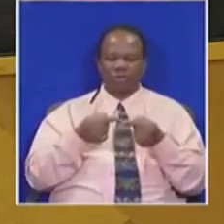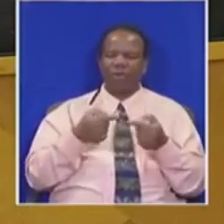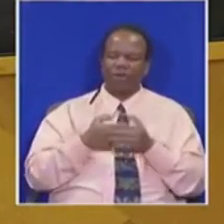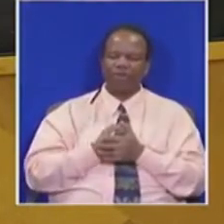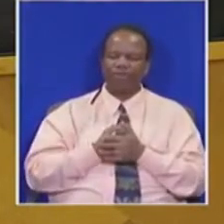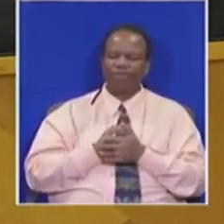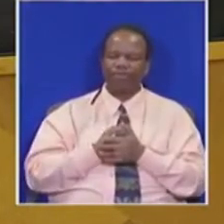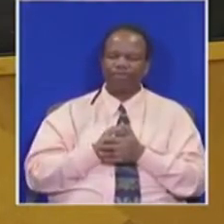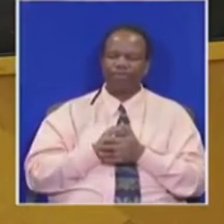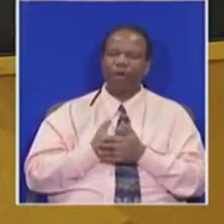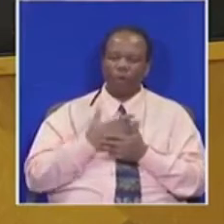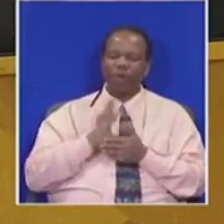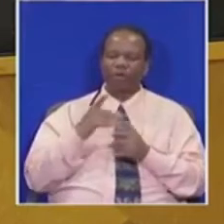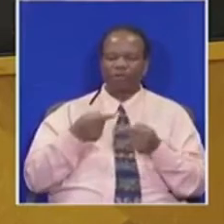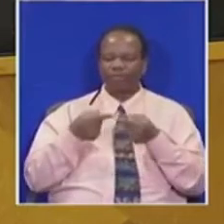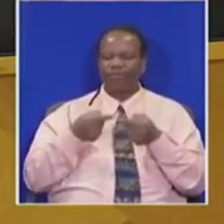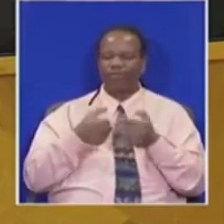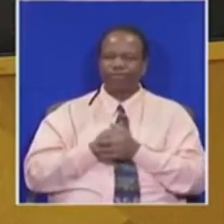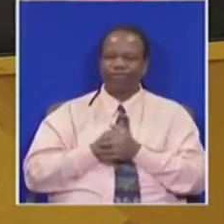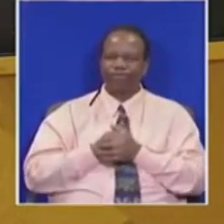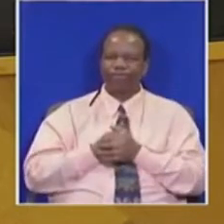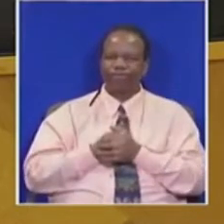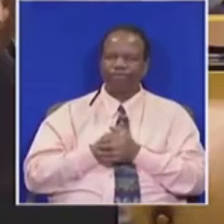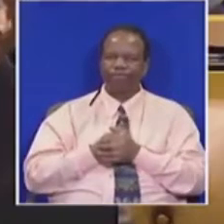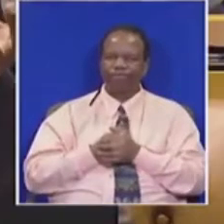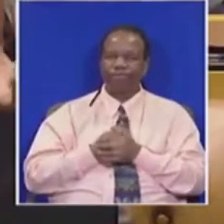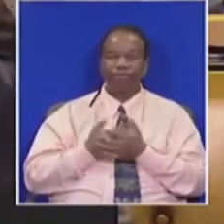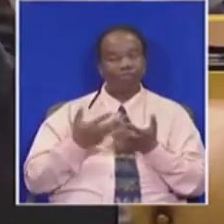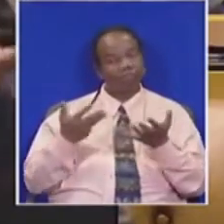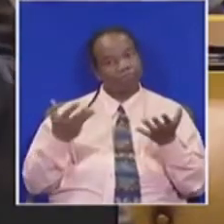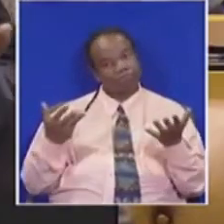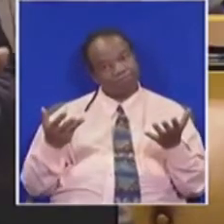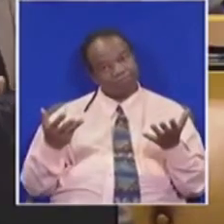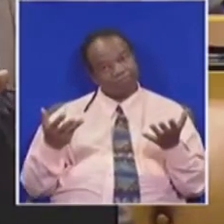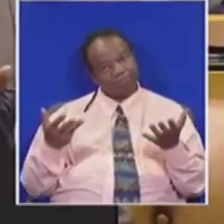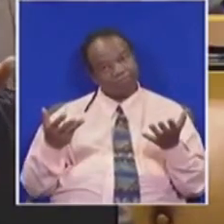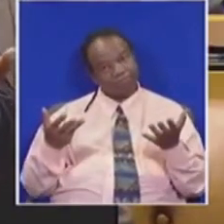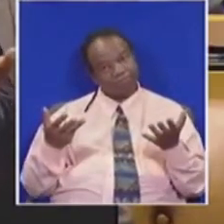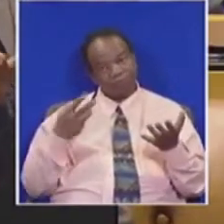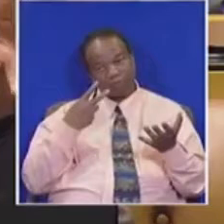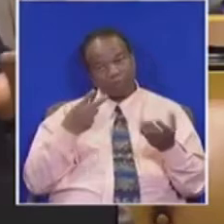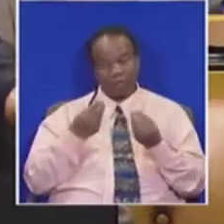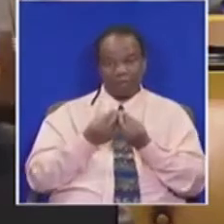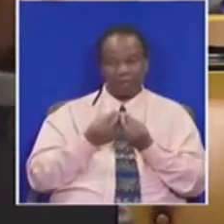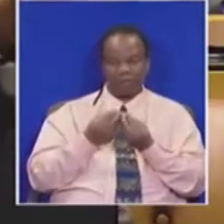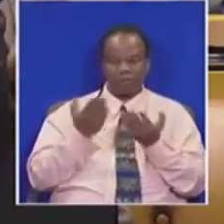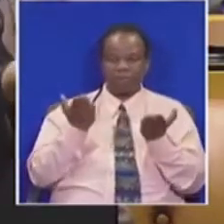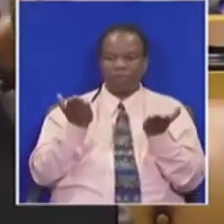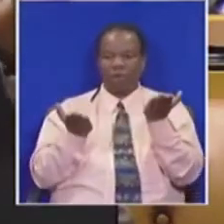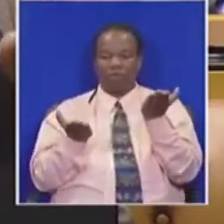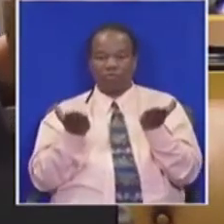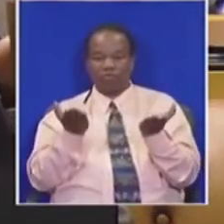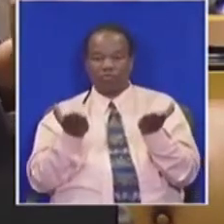would like us to engage in the debate because it could well be, how do you balance certain things?